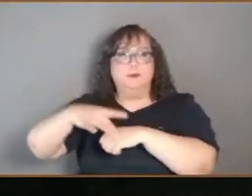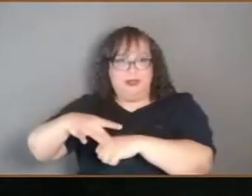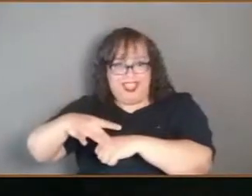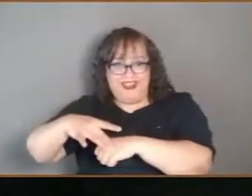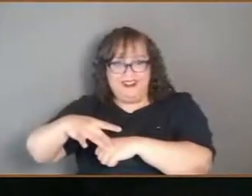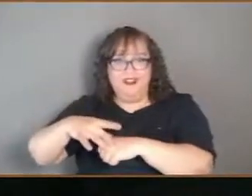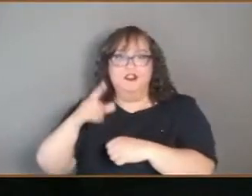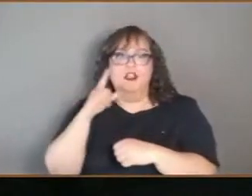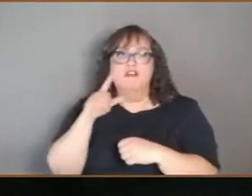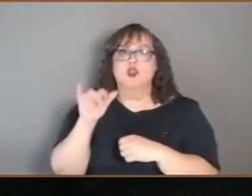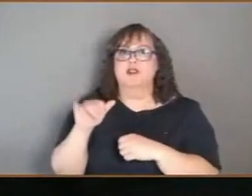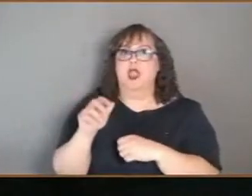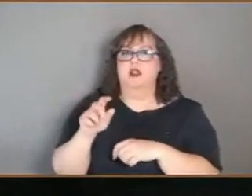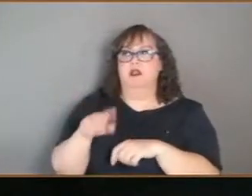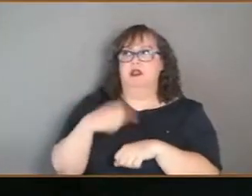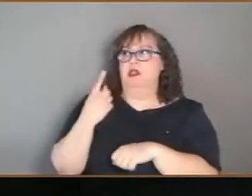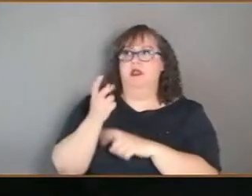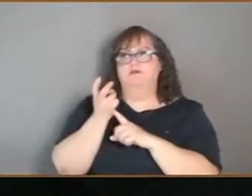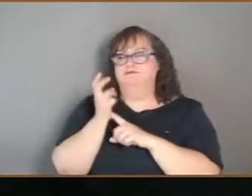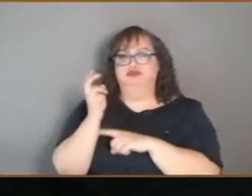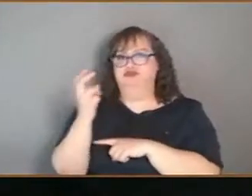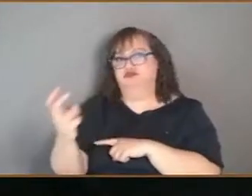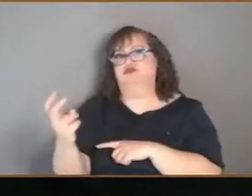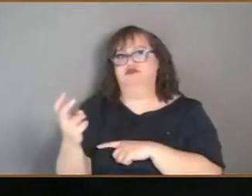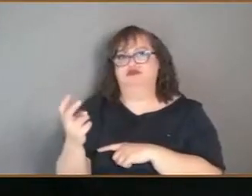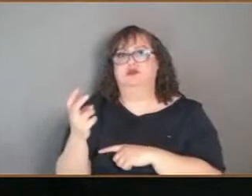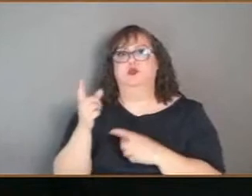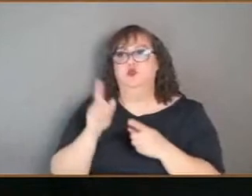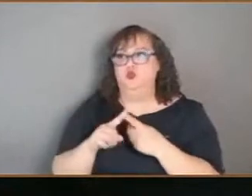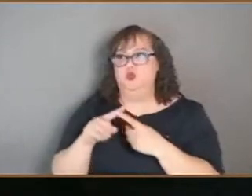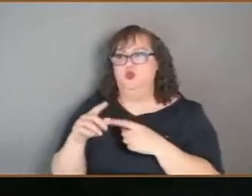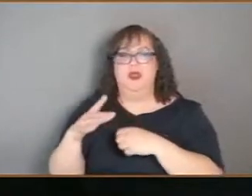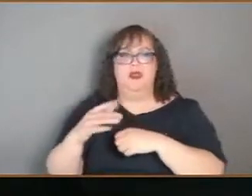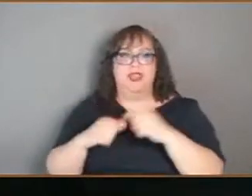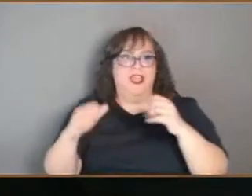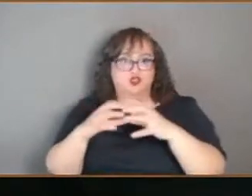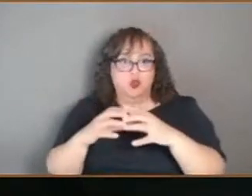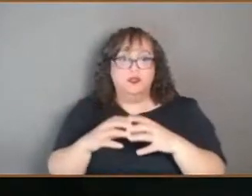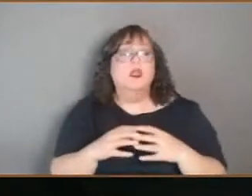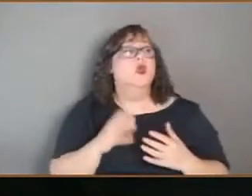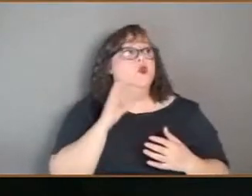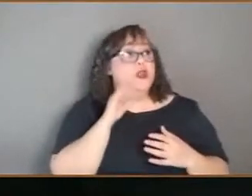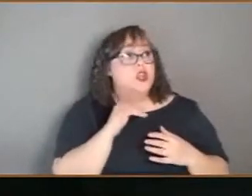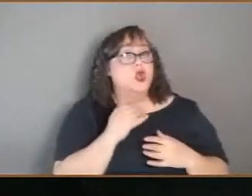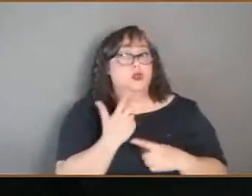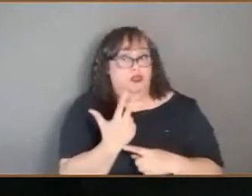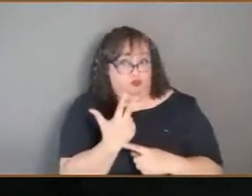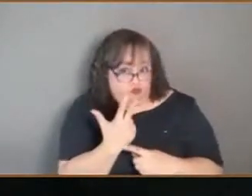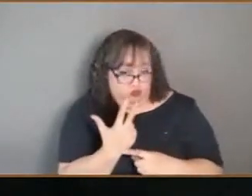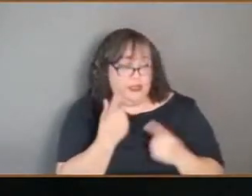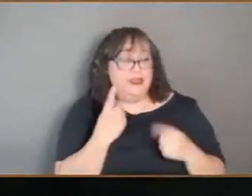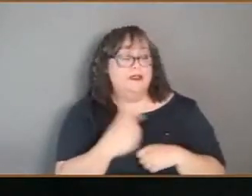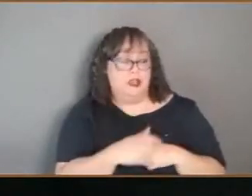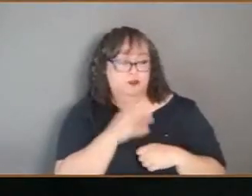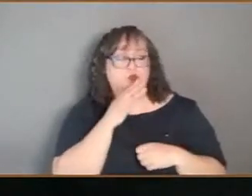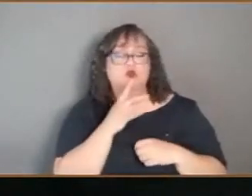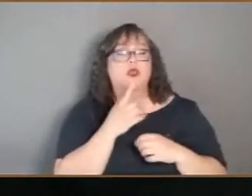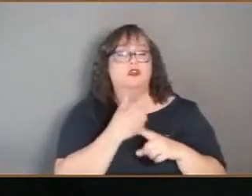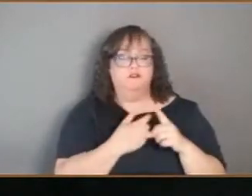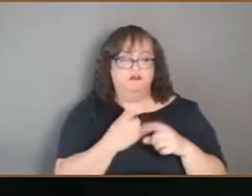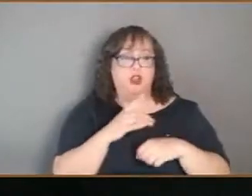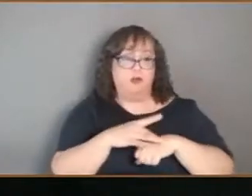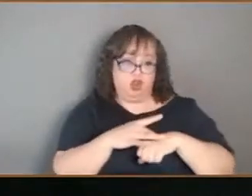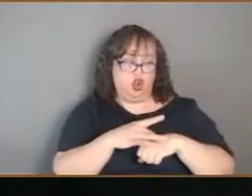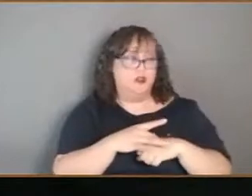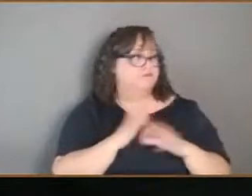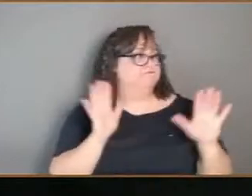3 from Earth. Are we doing that with any other asteroid, as he said? Nope, just the 3 Earth gravity assists. We're not going to